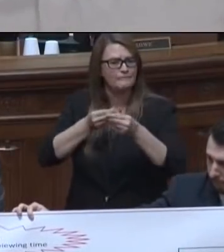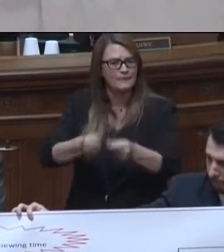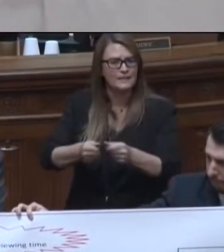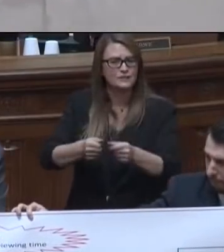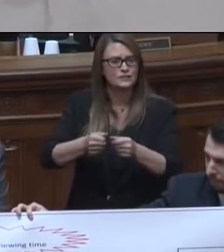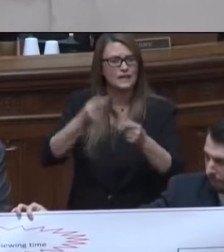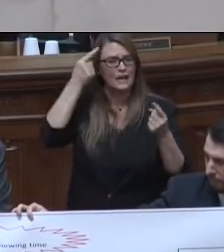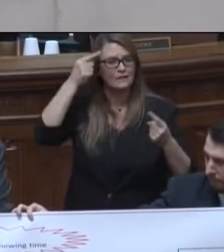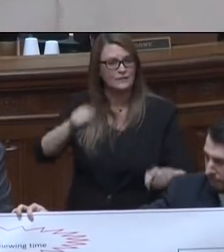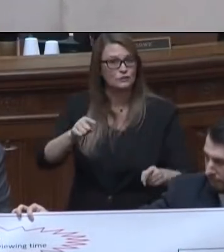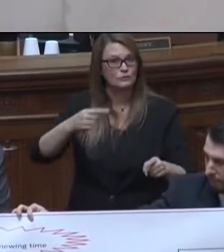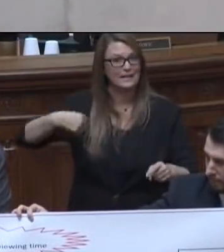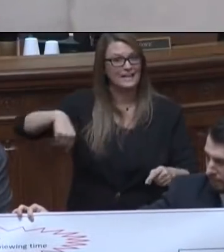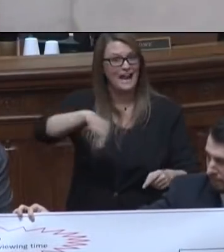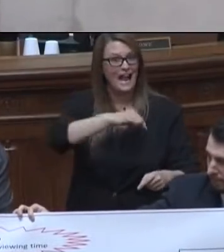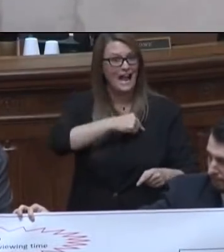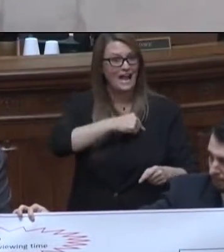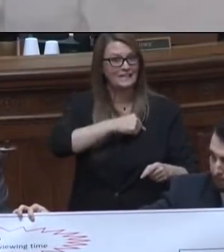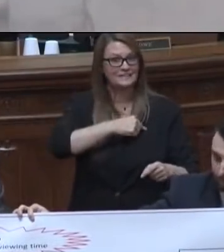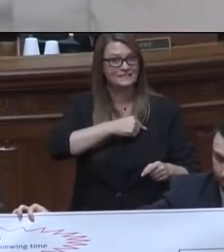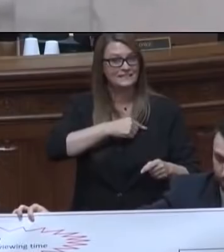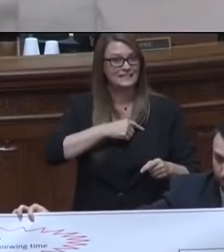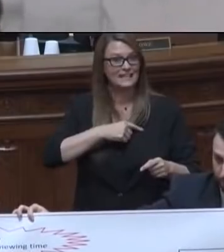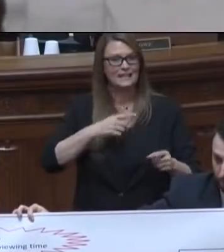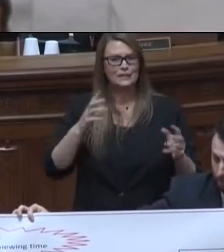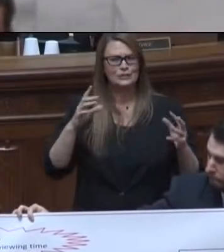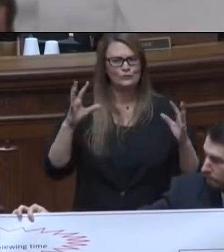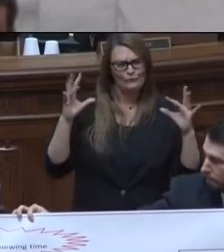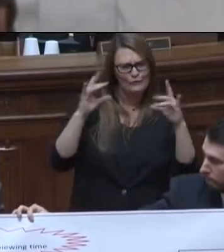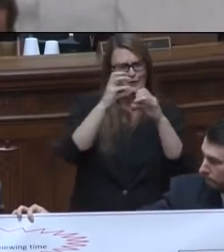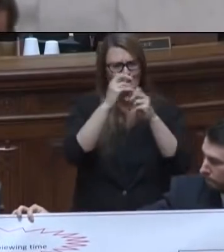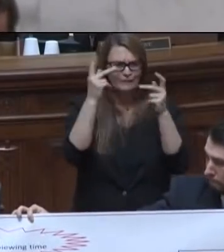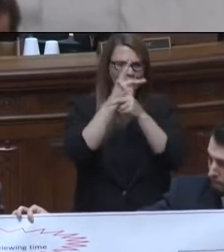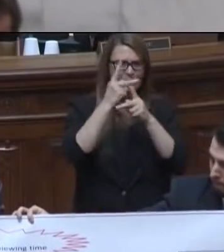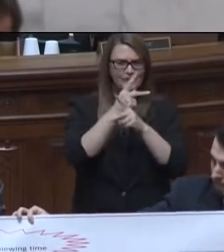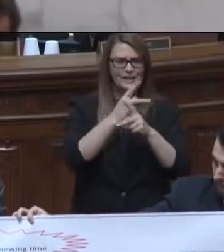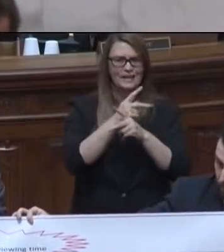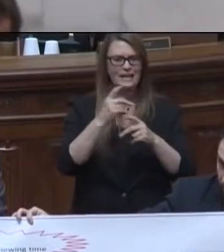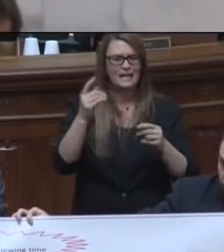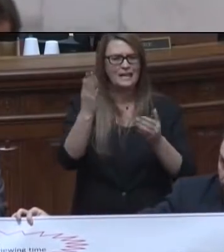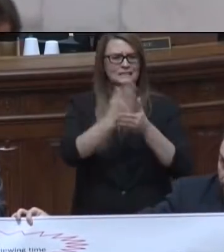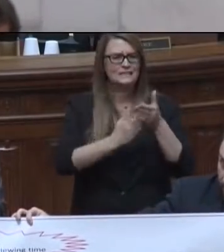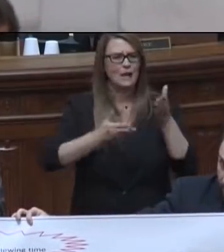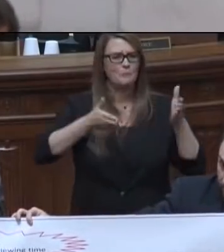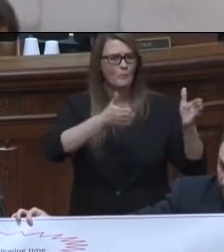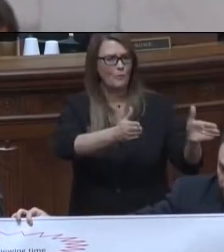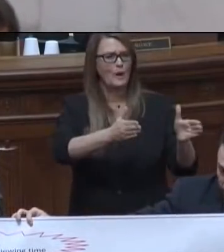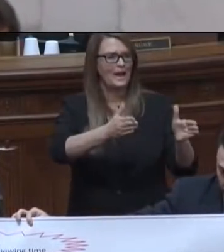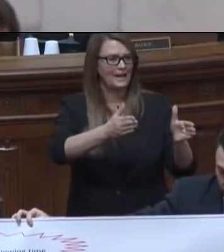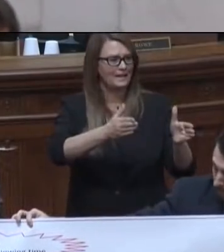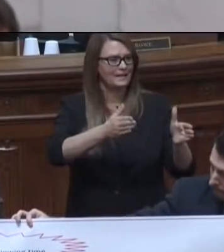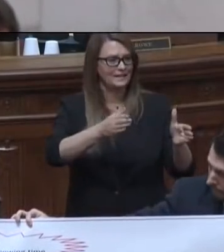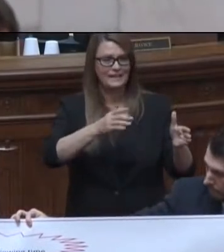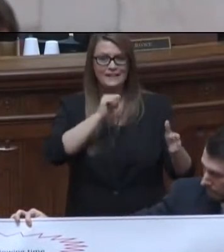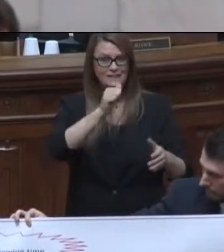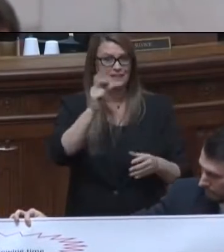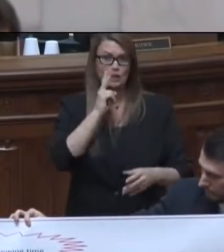agreed to help us streamline this and try to come up with some way that it isn't